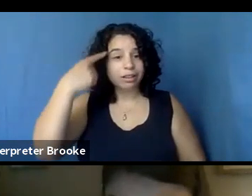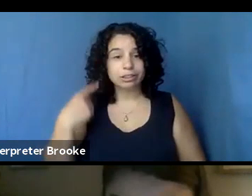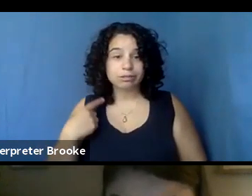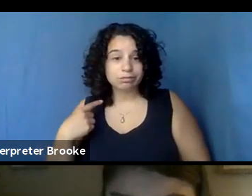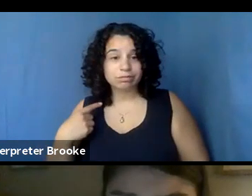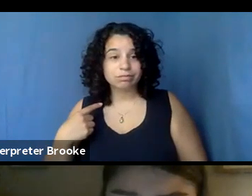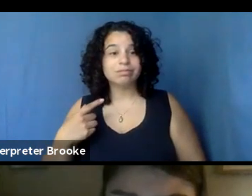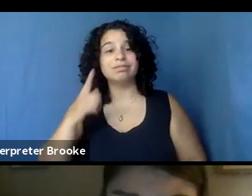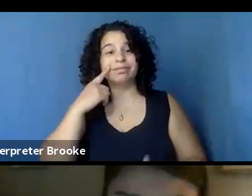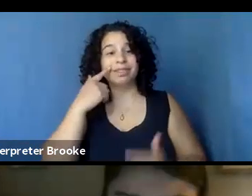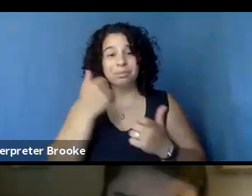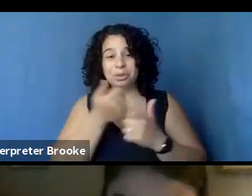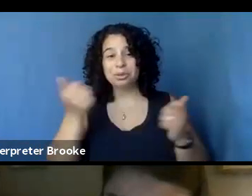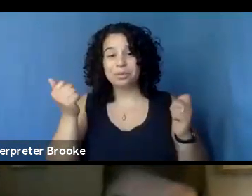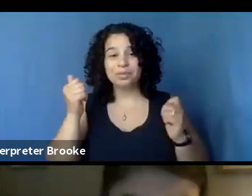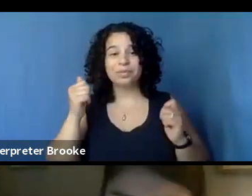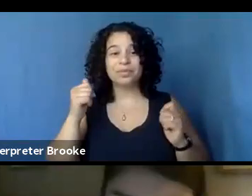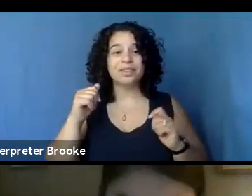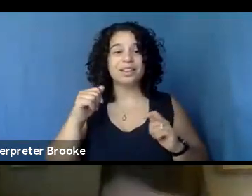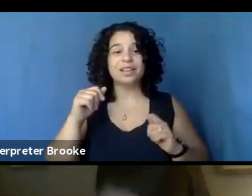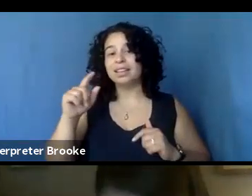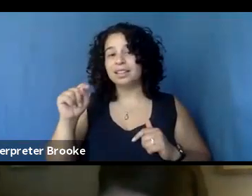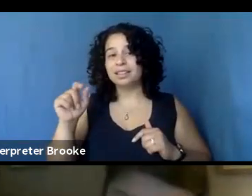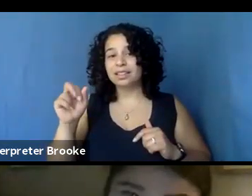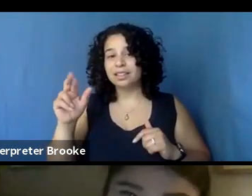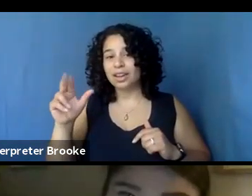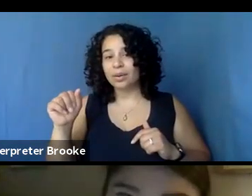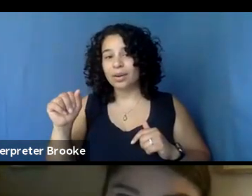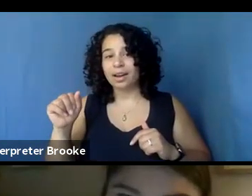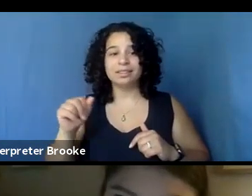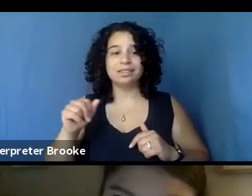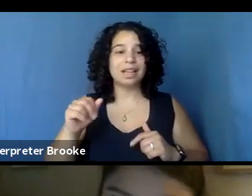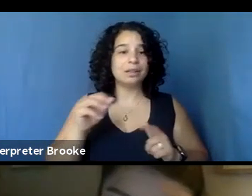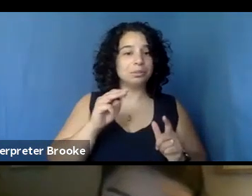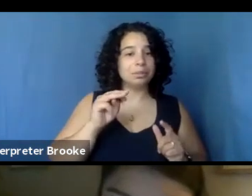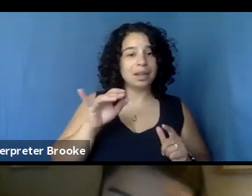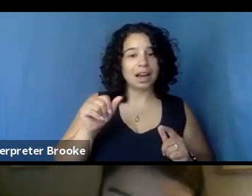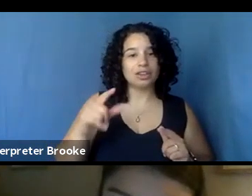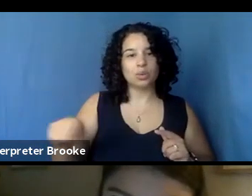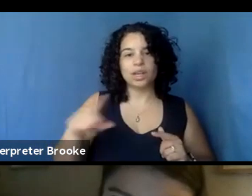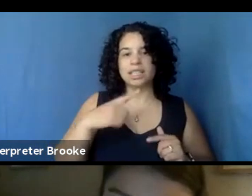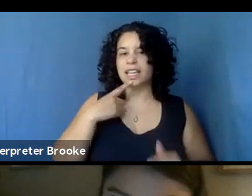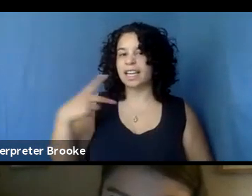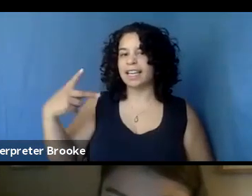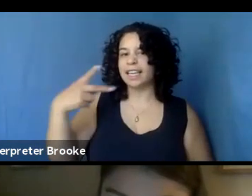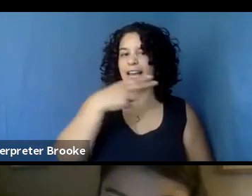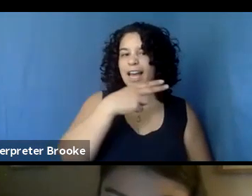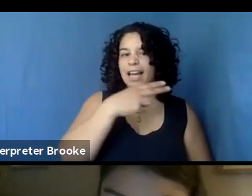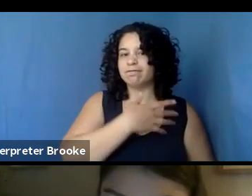Mia. You're going to tell me, you're going to say, oh, cut.